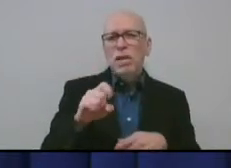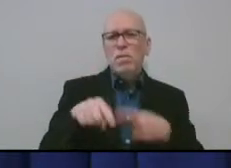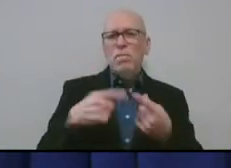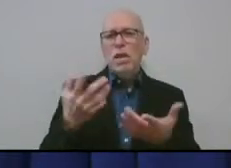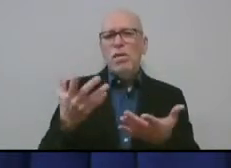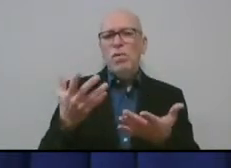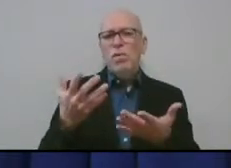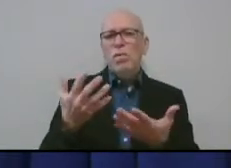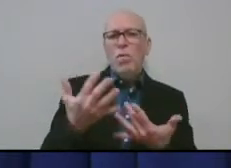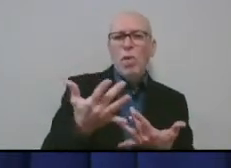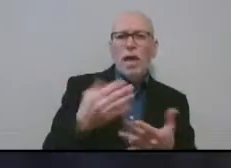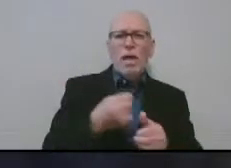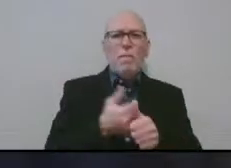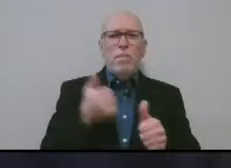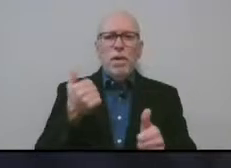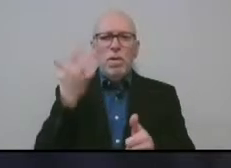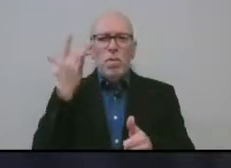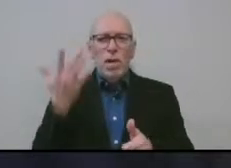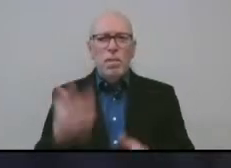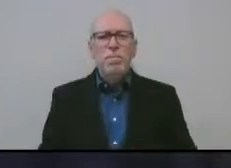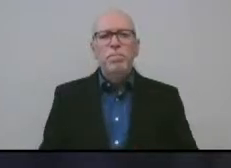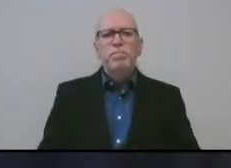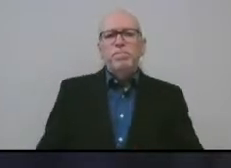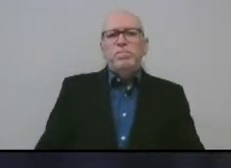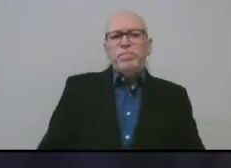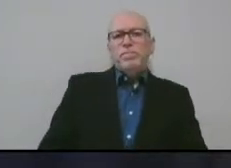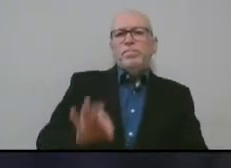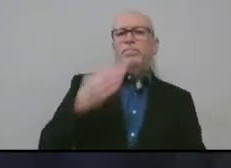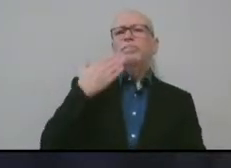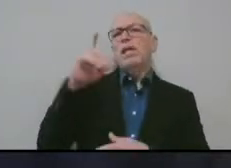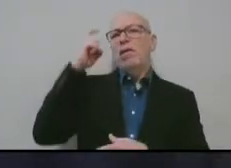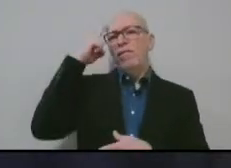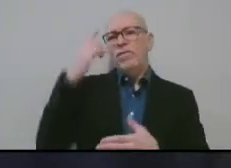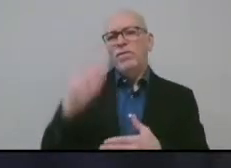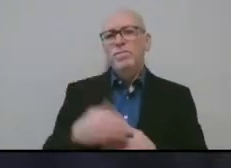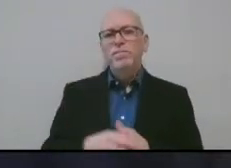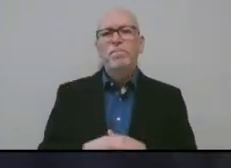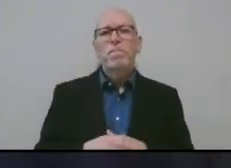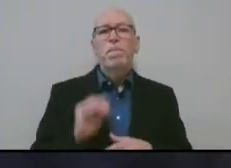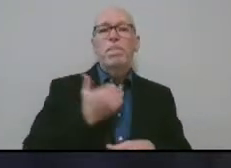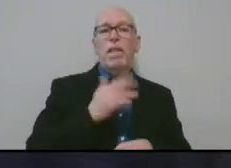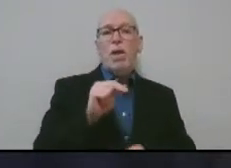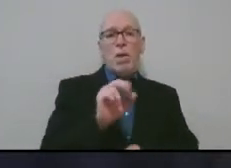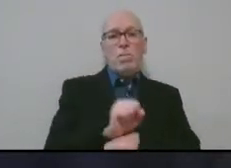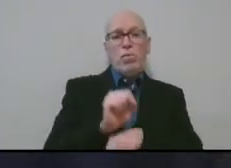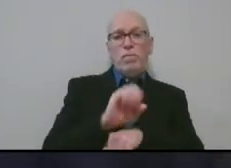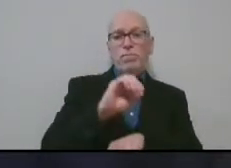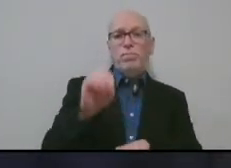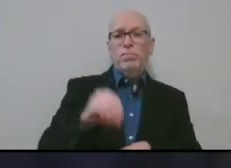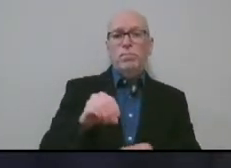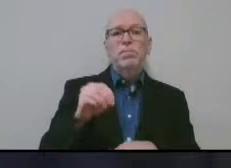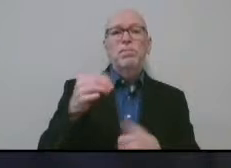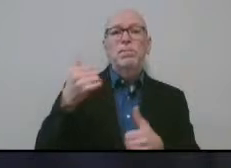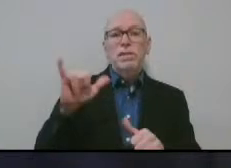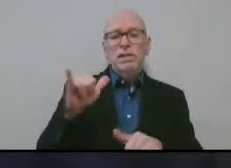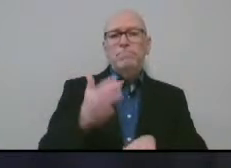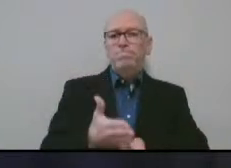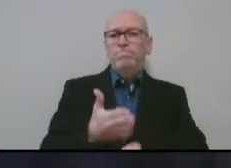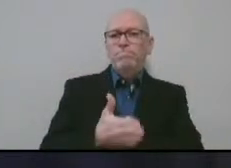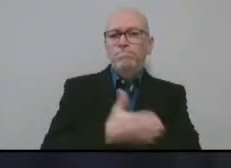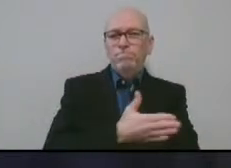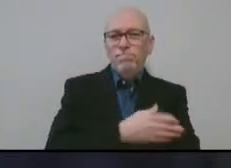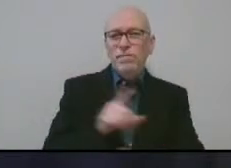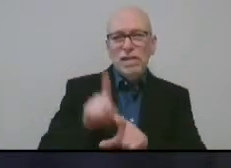the backlog there. Okay. Well, thanks, Governor. So our unemployment rate continues to trend in a positive direction, as the